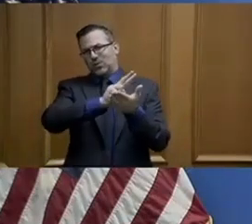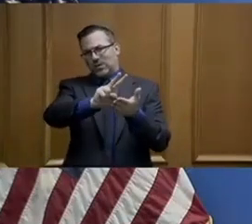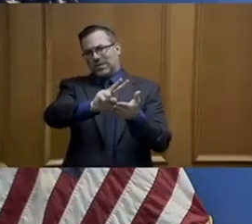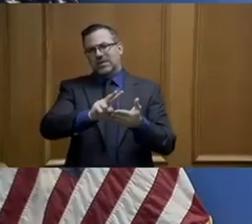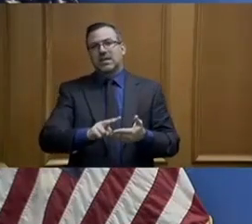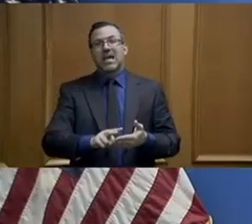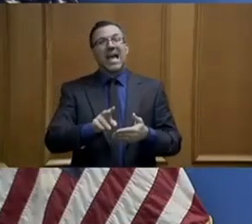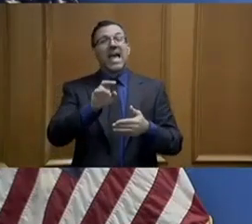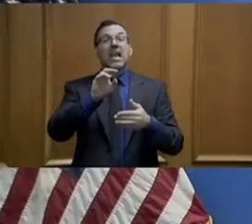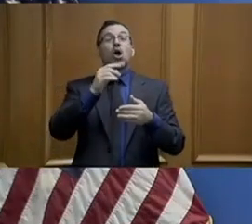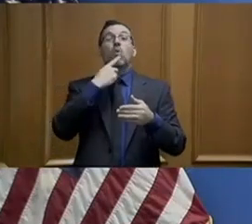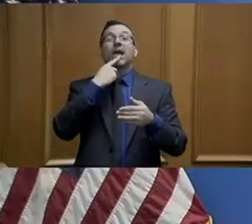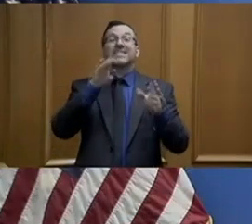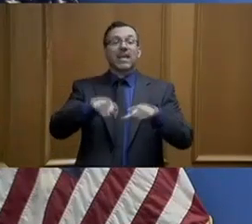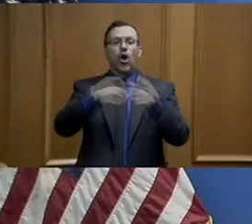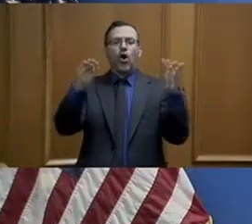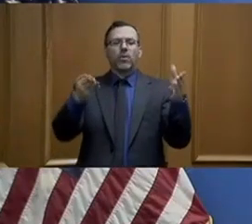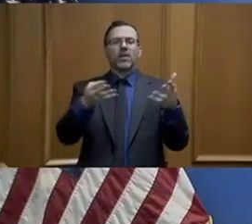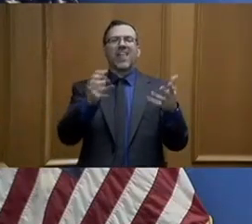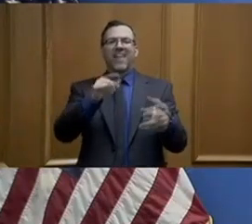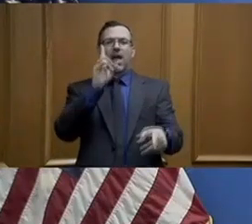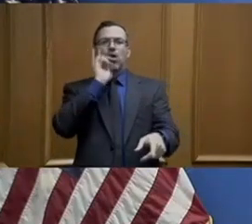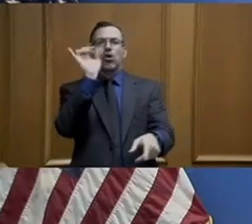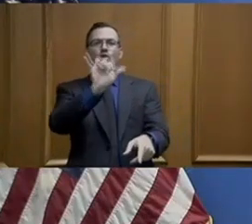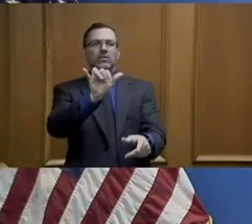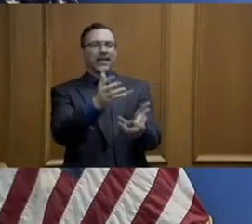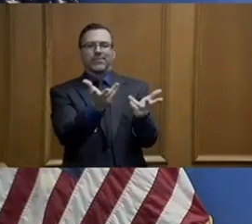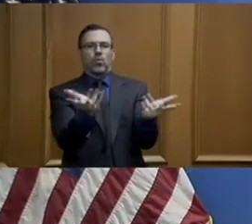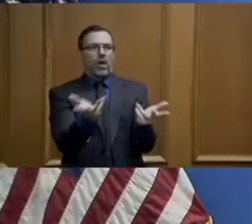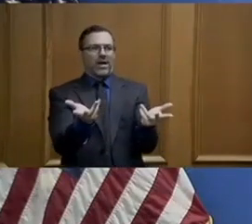that opening up looks like, what that